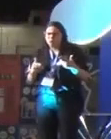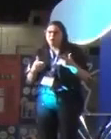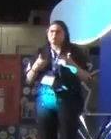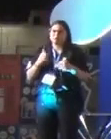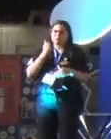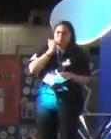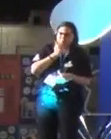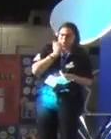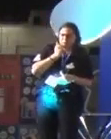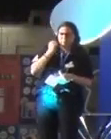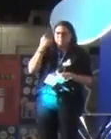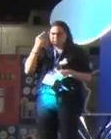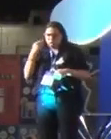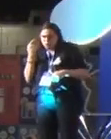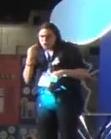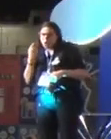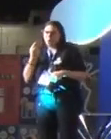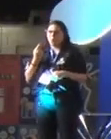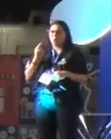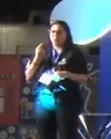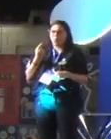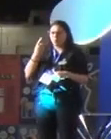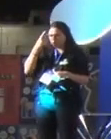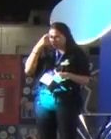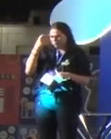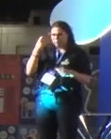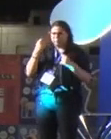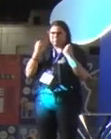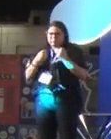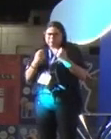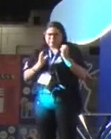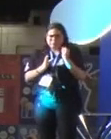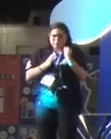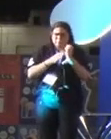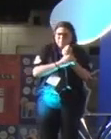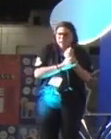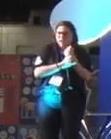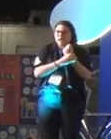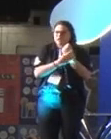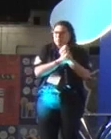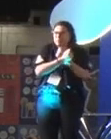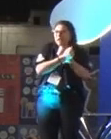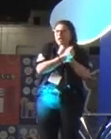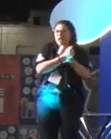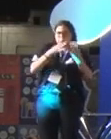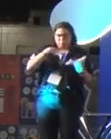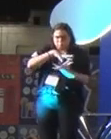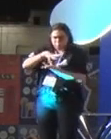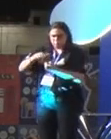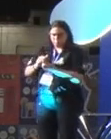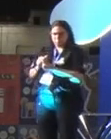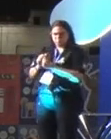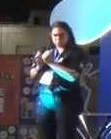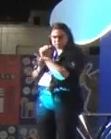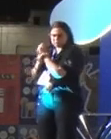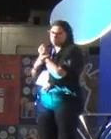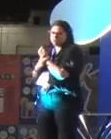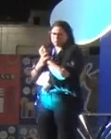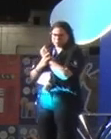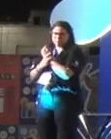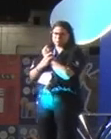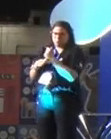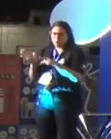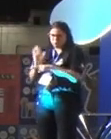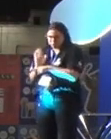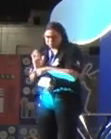be stopped in order for the world to be saved, an order to prevail. And the problem with this, the